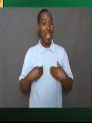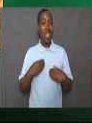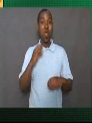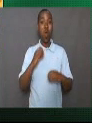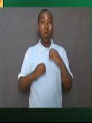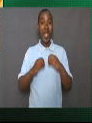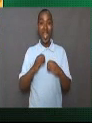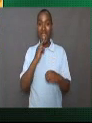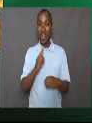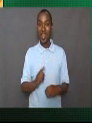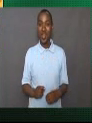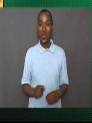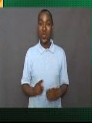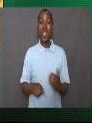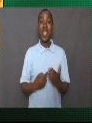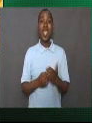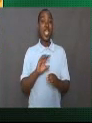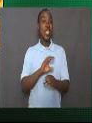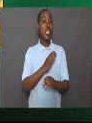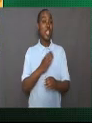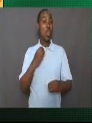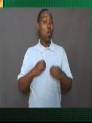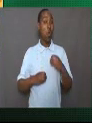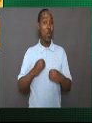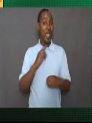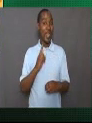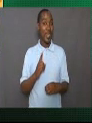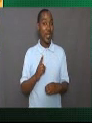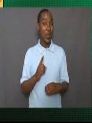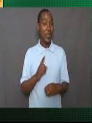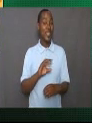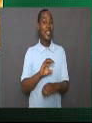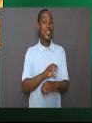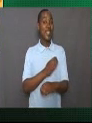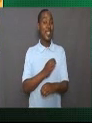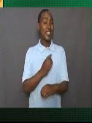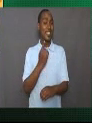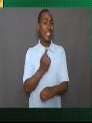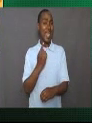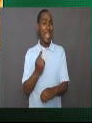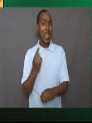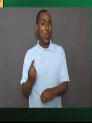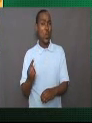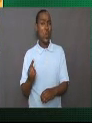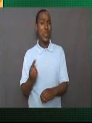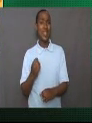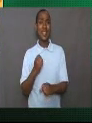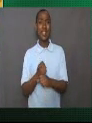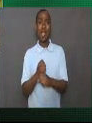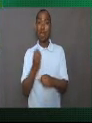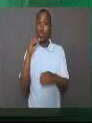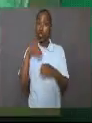unit within the cell that serves a specific function for the